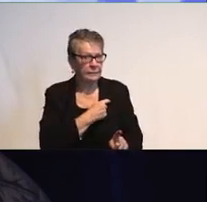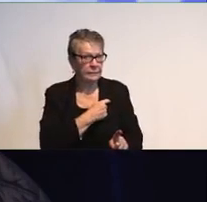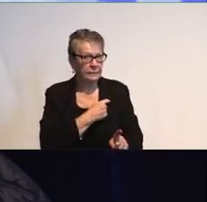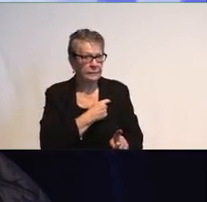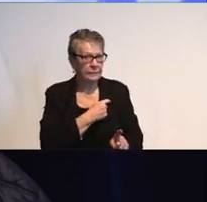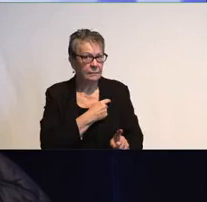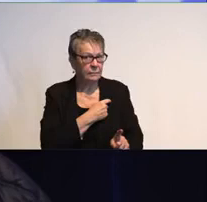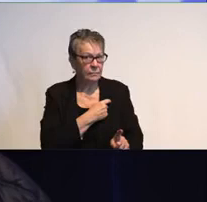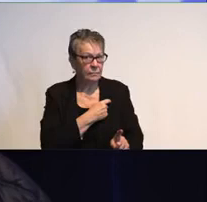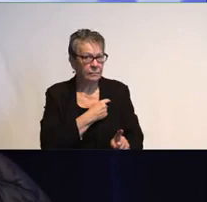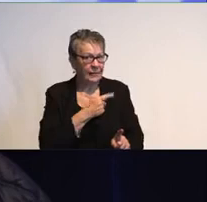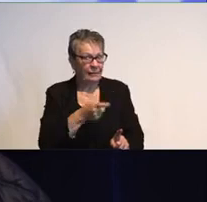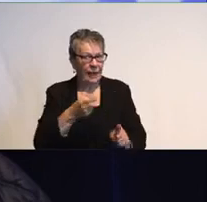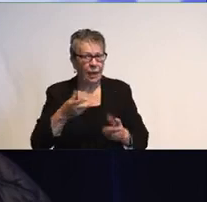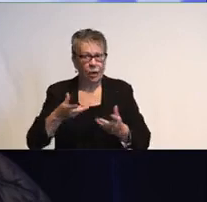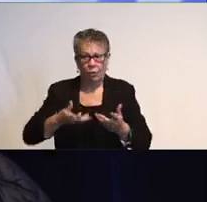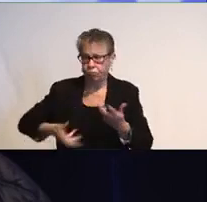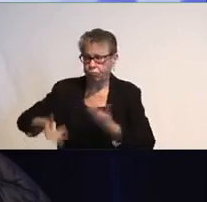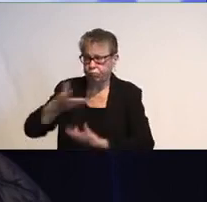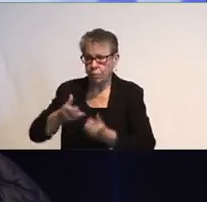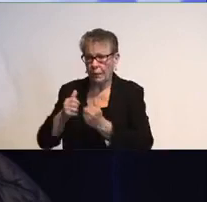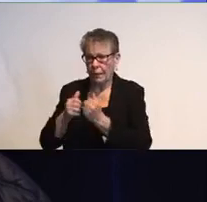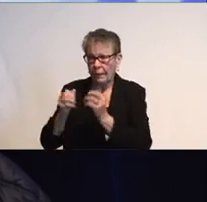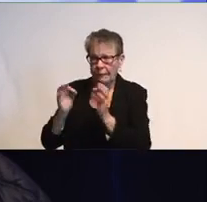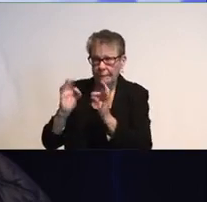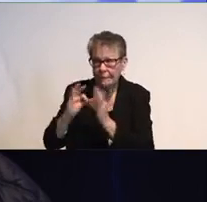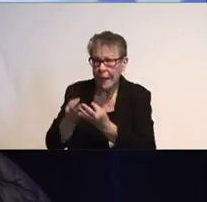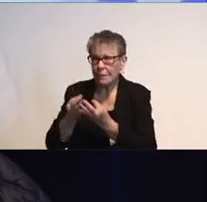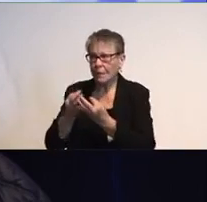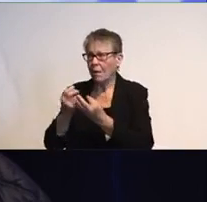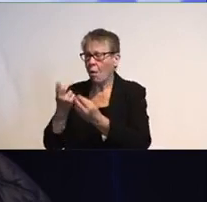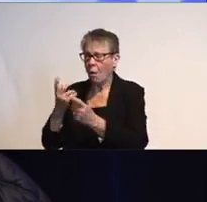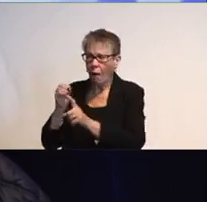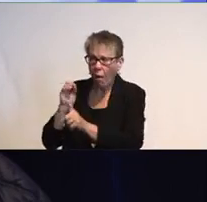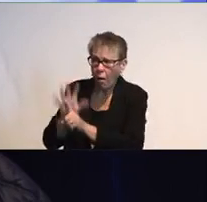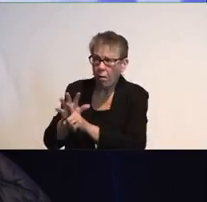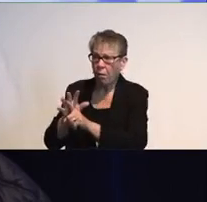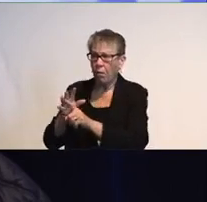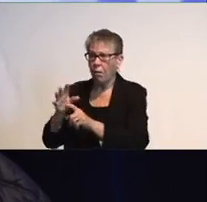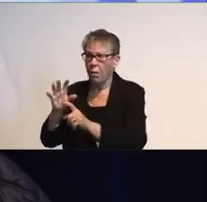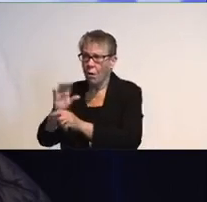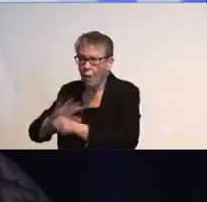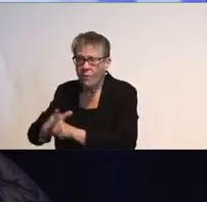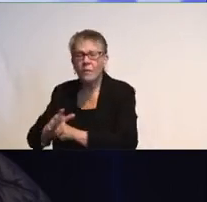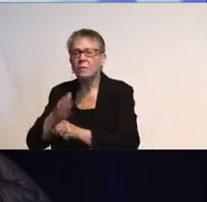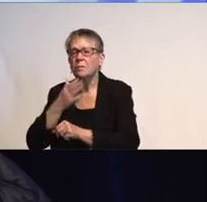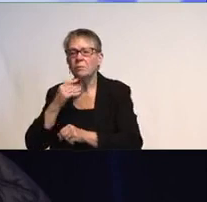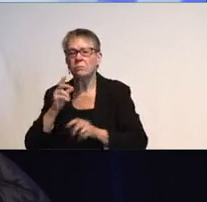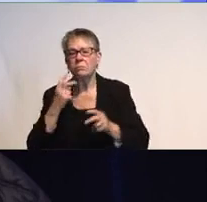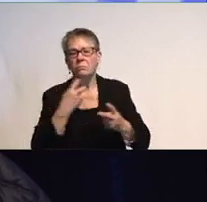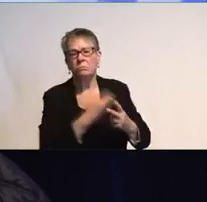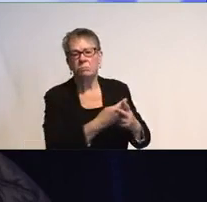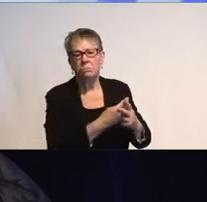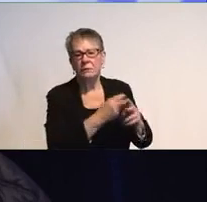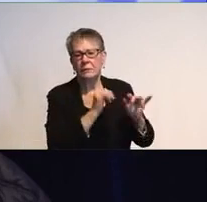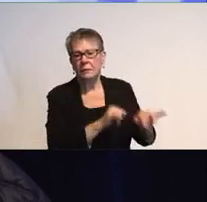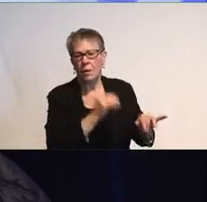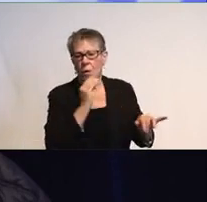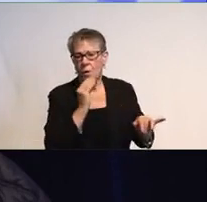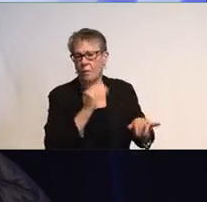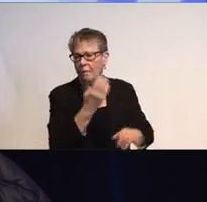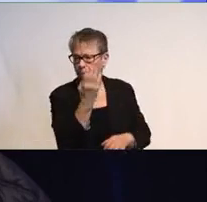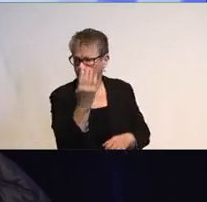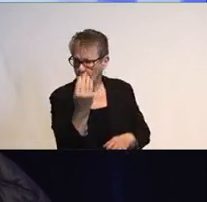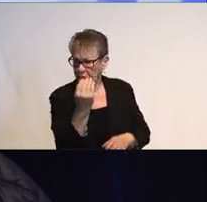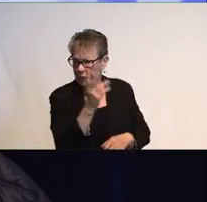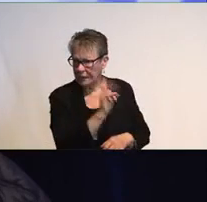positive. The revision allows for shortened time frames for students and staff to end quarantine after